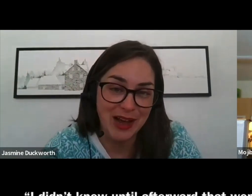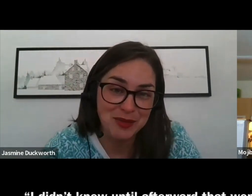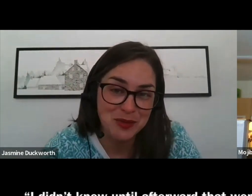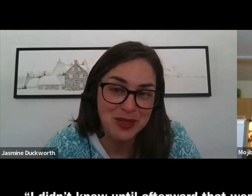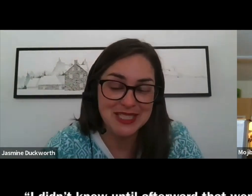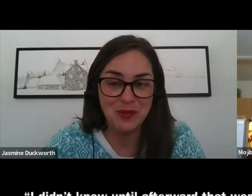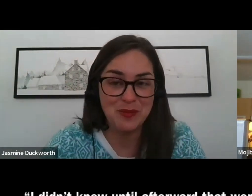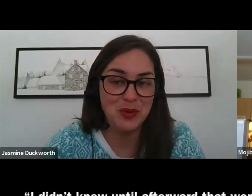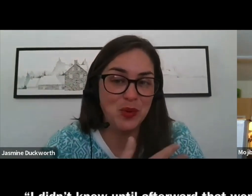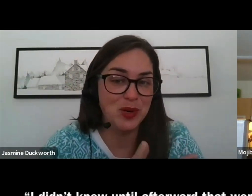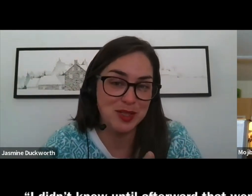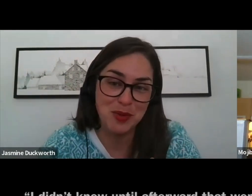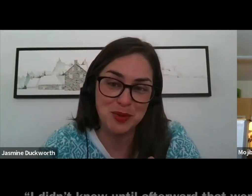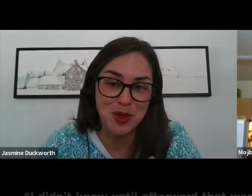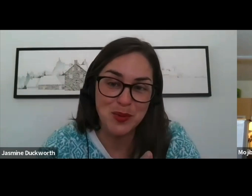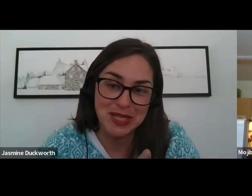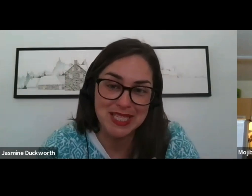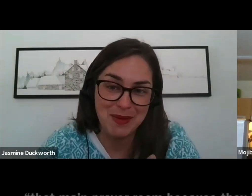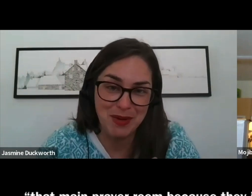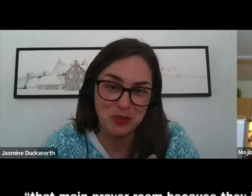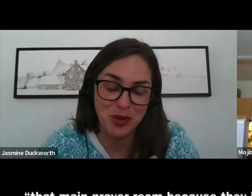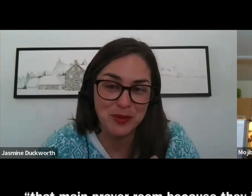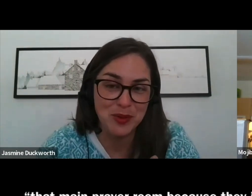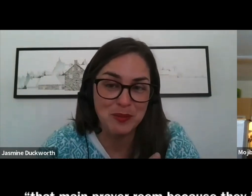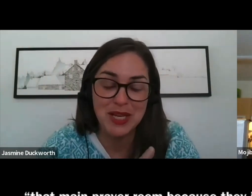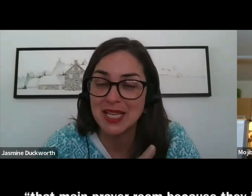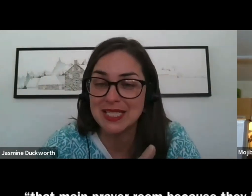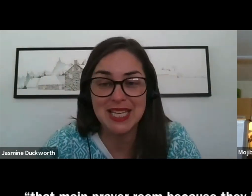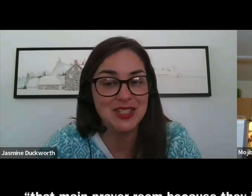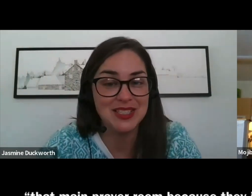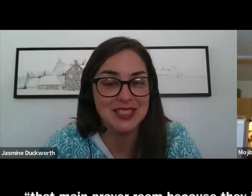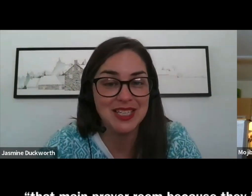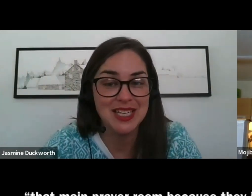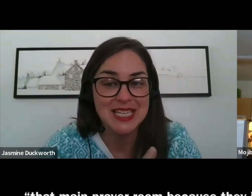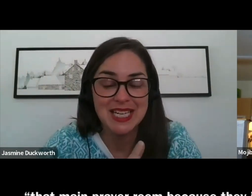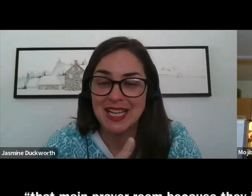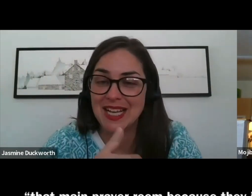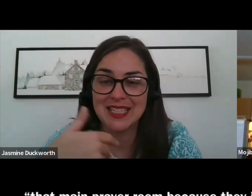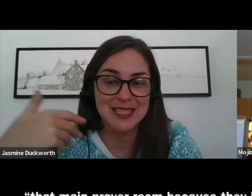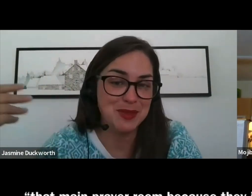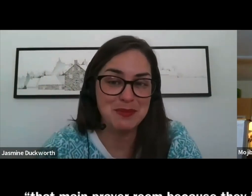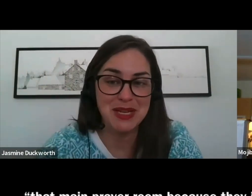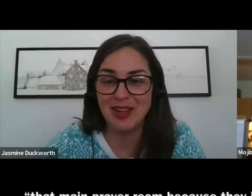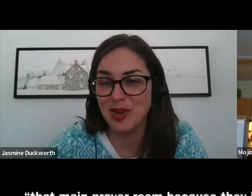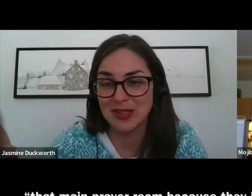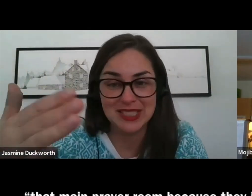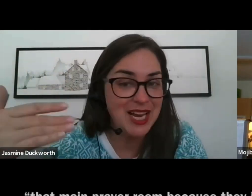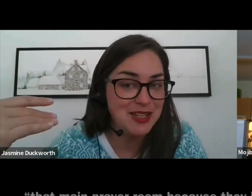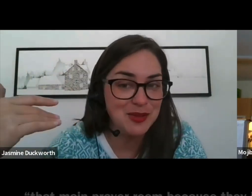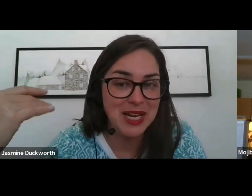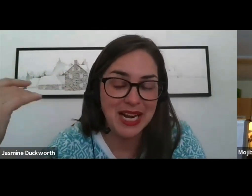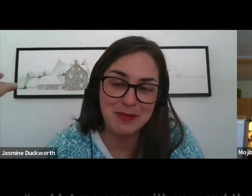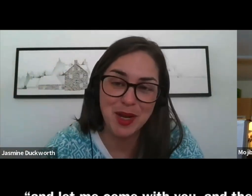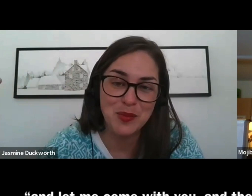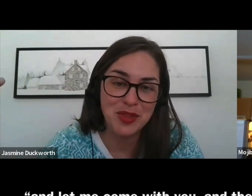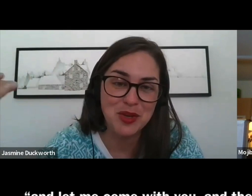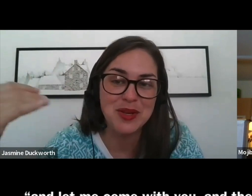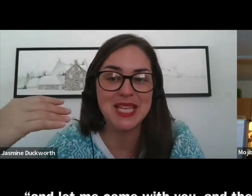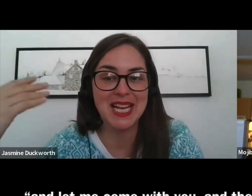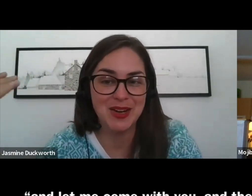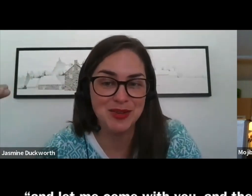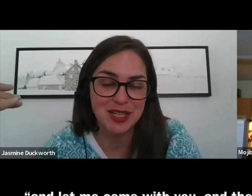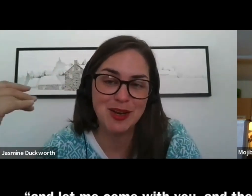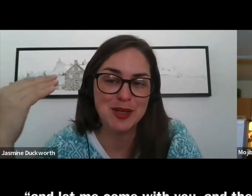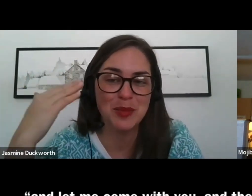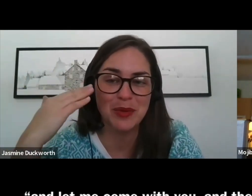until afterwards that women weren't supposed to go into that main prayer room because they just accepted me alongside you and let me come with you.